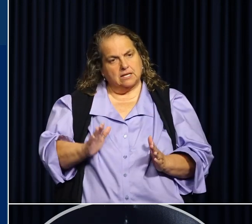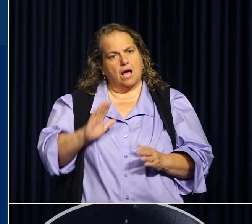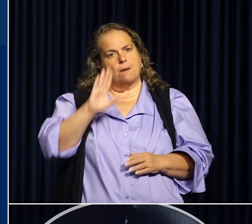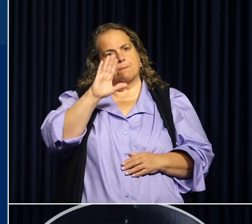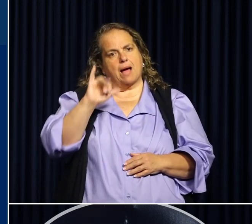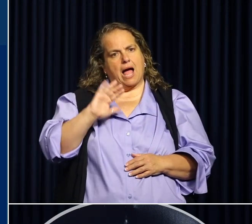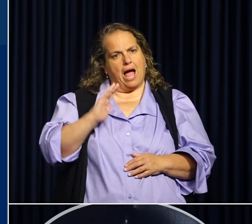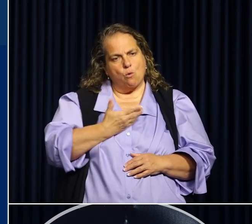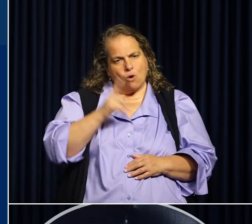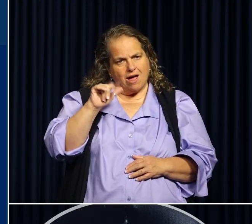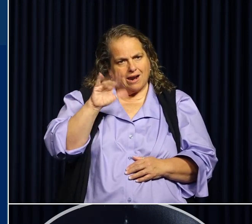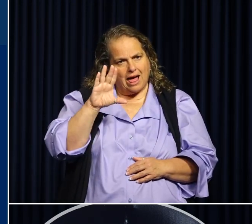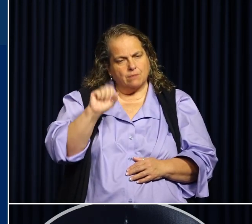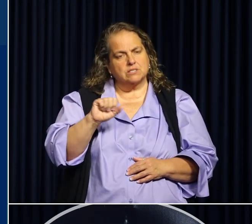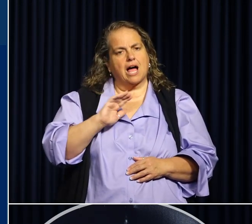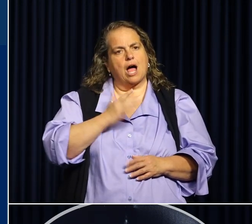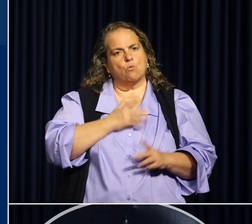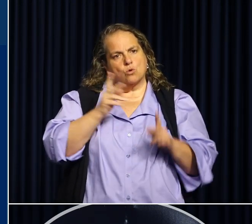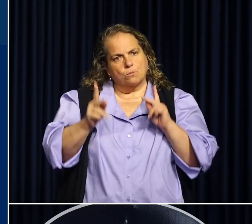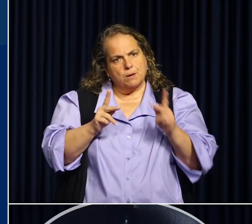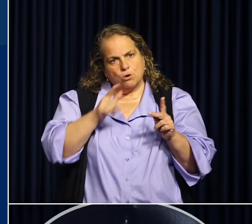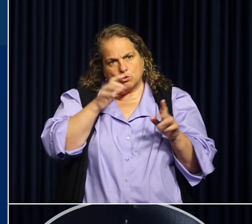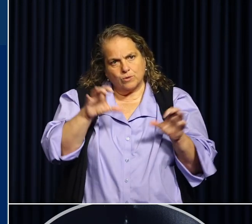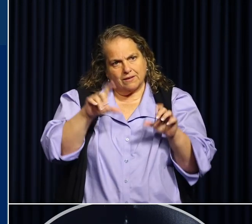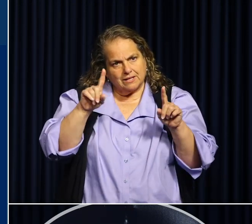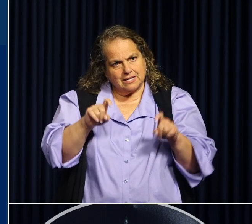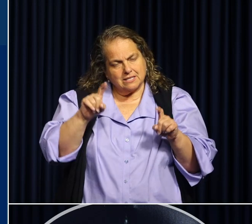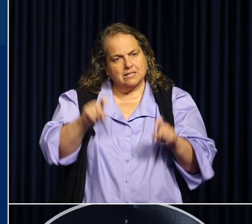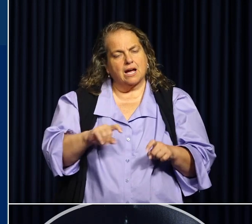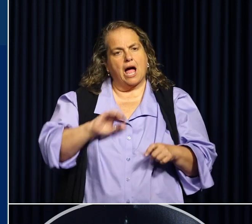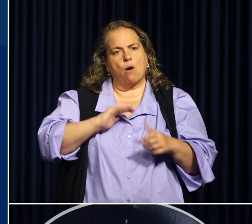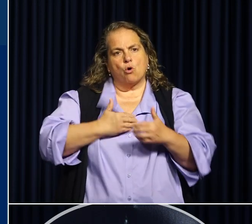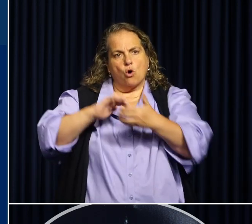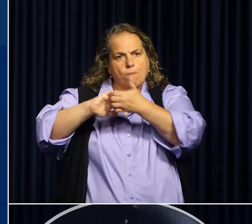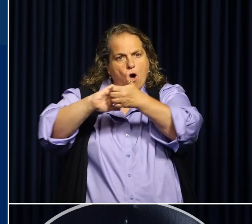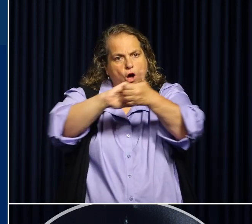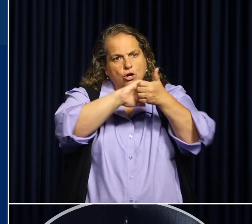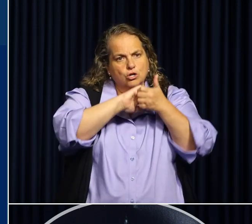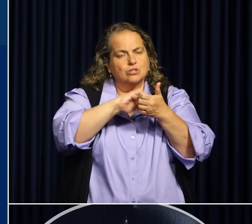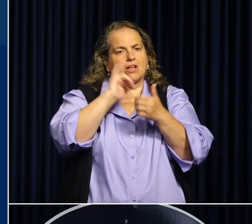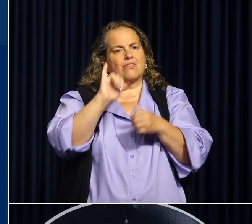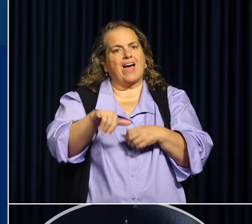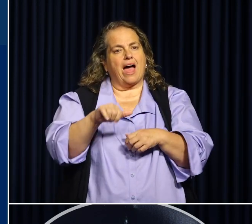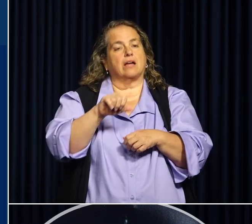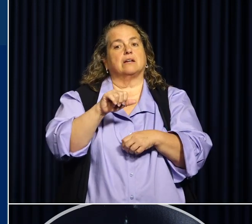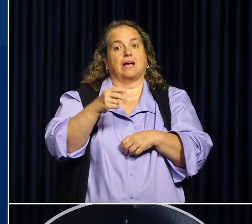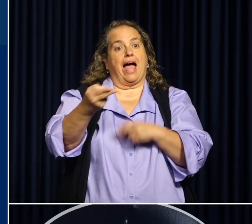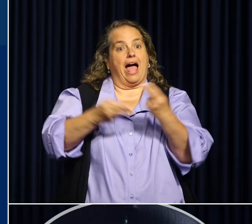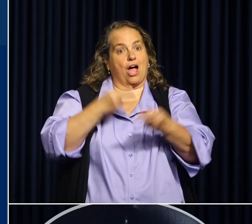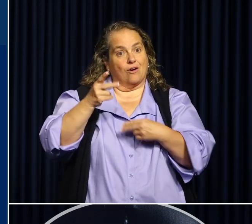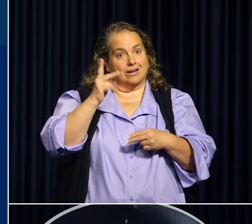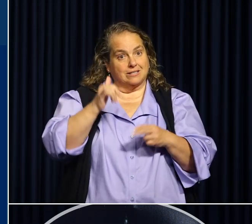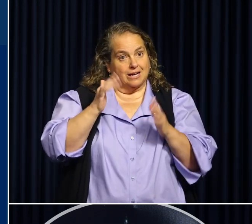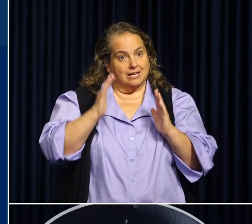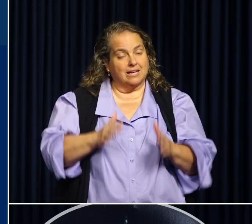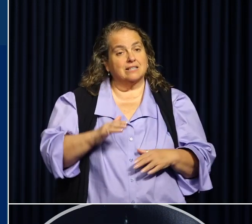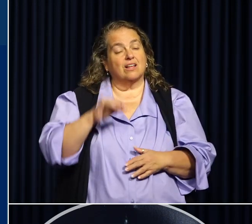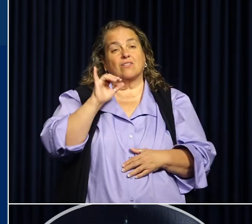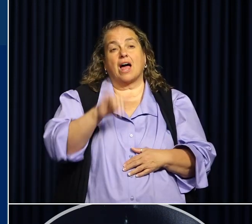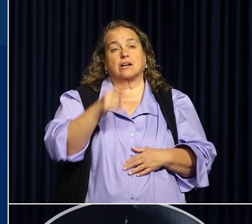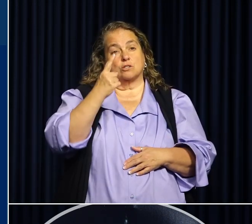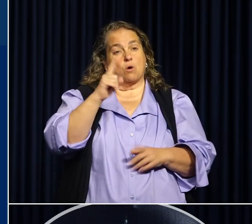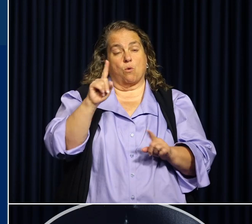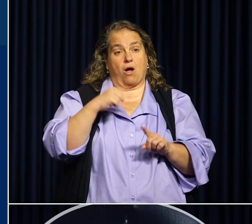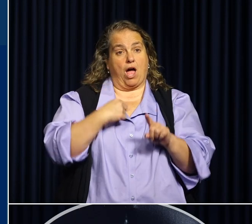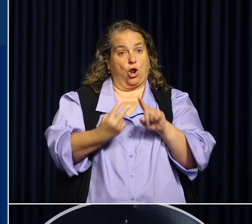our people who are doing the testing, by our partners that employ Kentuckians. This is one where when we look back,